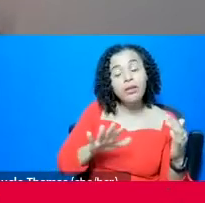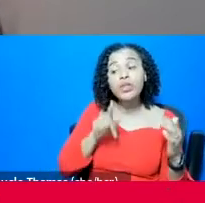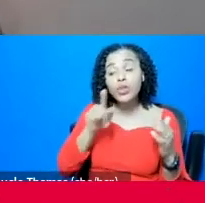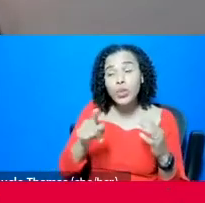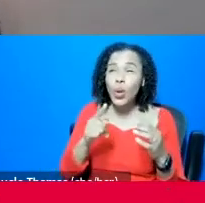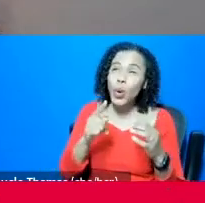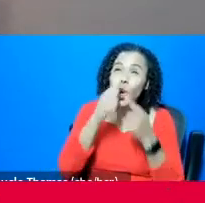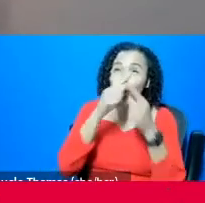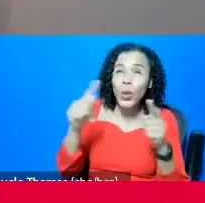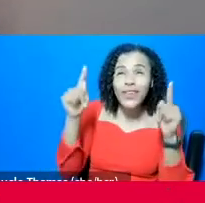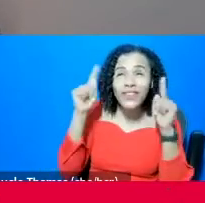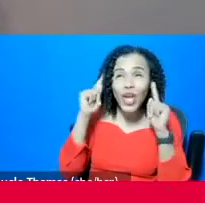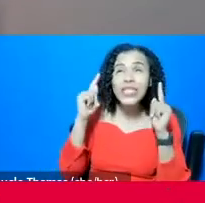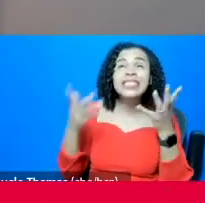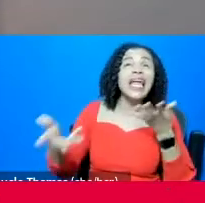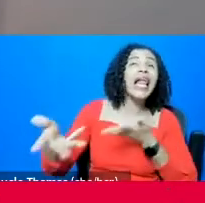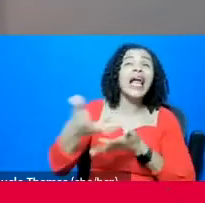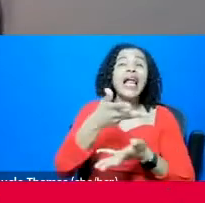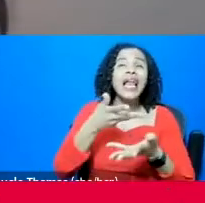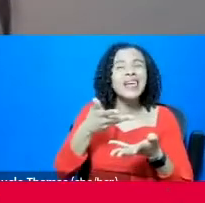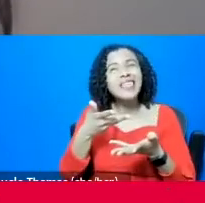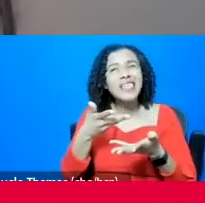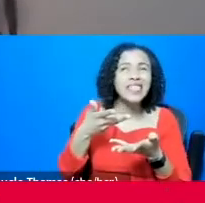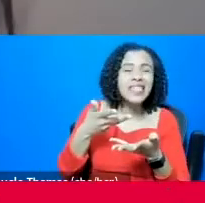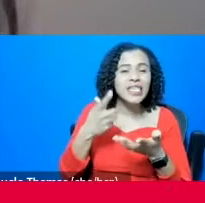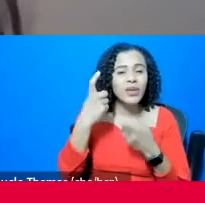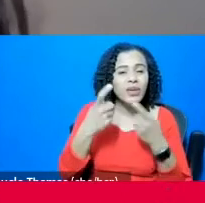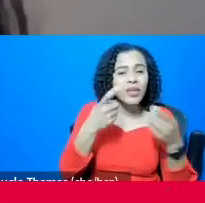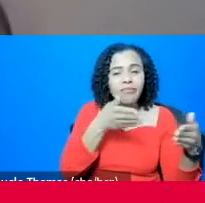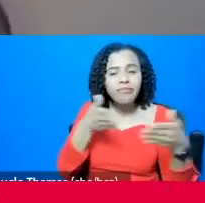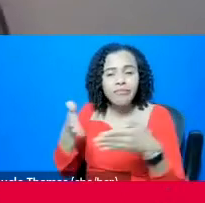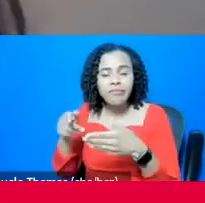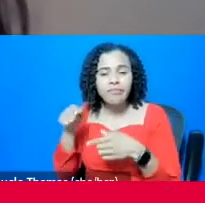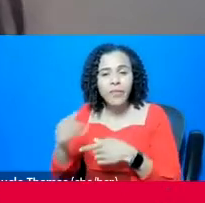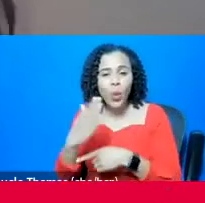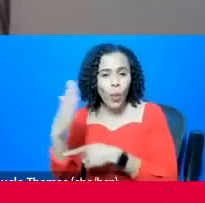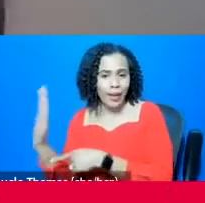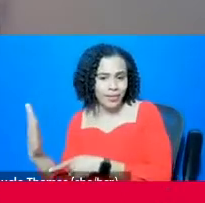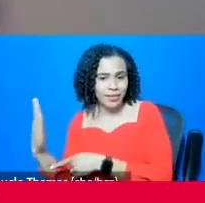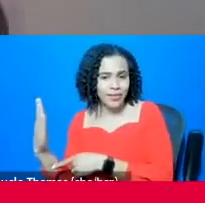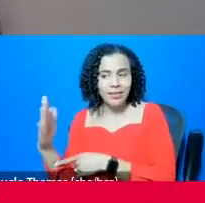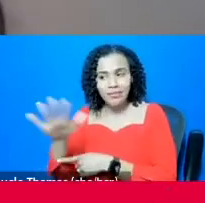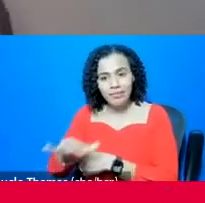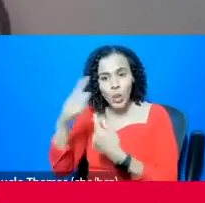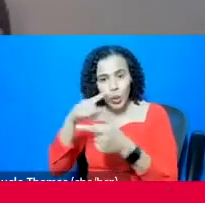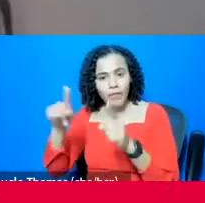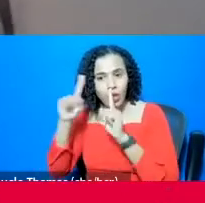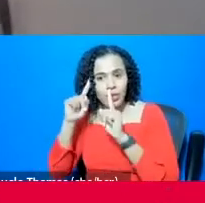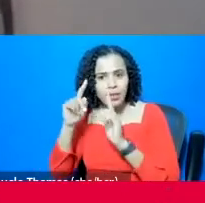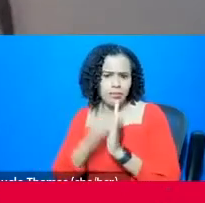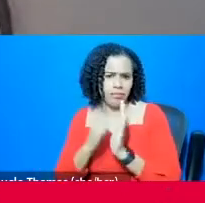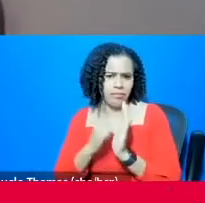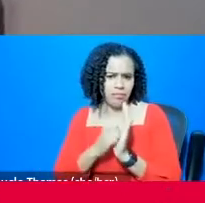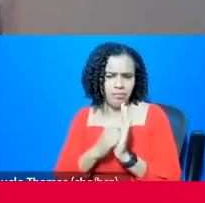be quite, there's a tendency to focus it around the West and the abolition of university in the West. In my opinion, absolutely. I think as